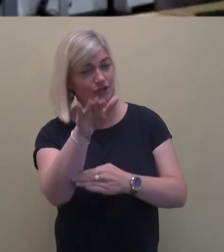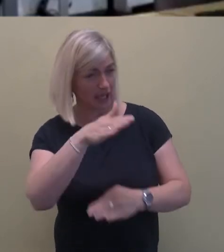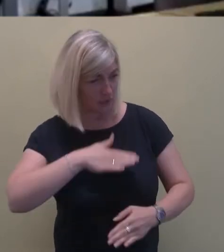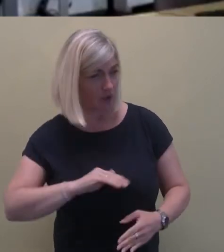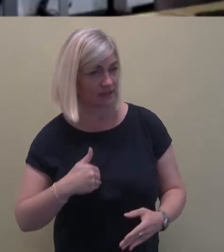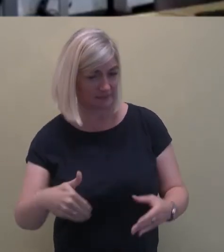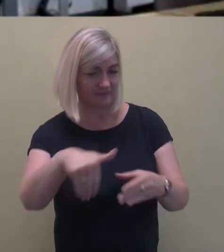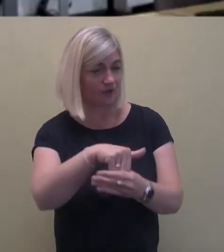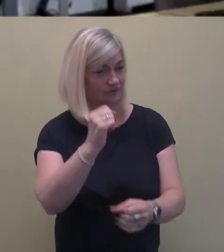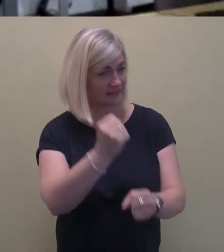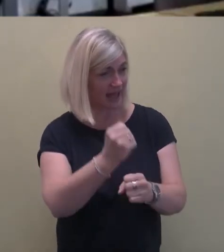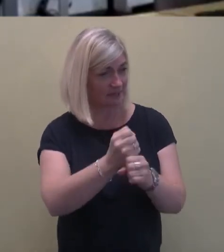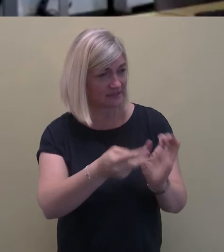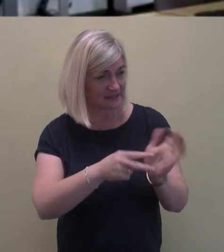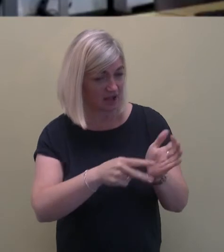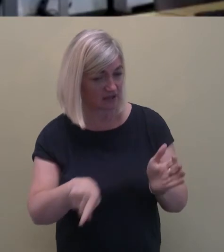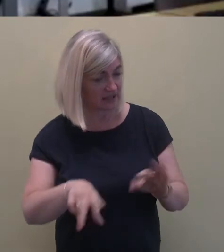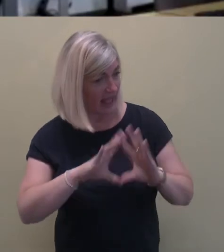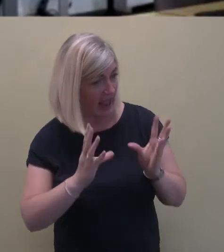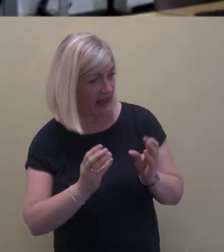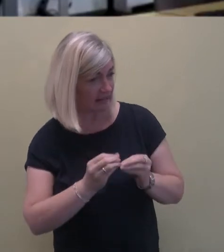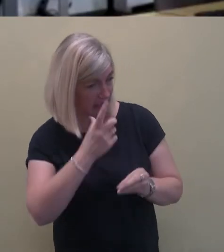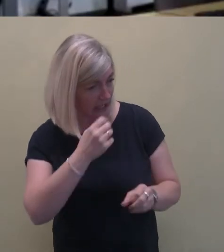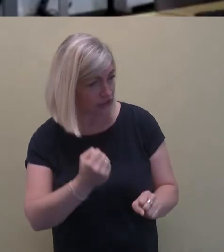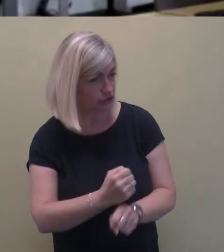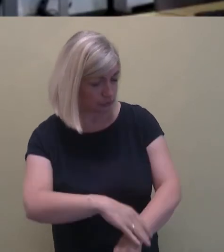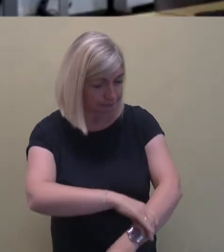due to start with Walsall College in September. He eventually